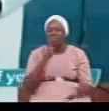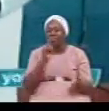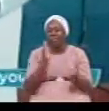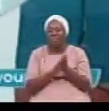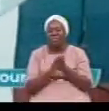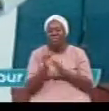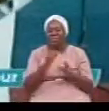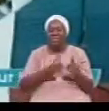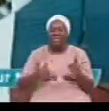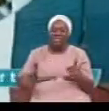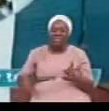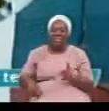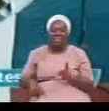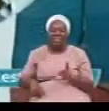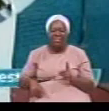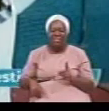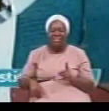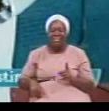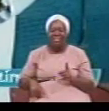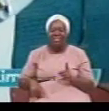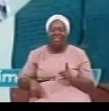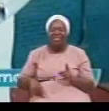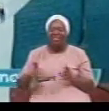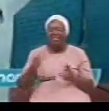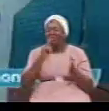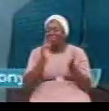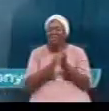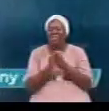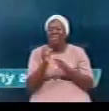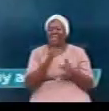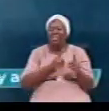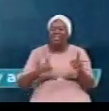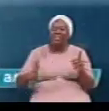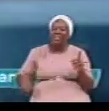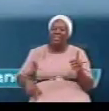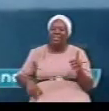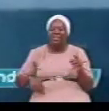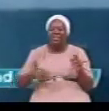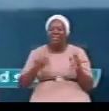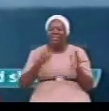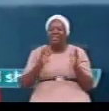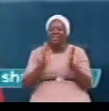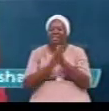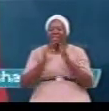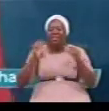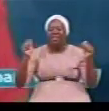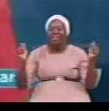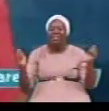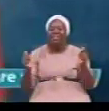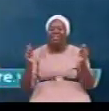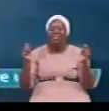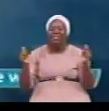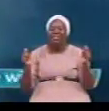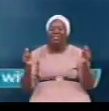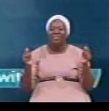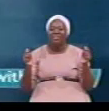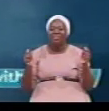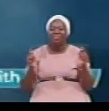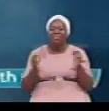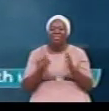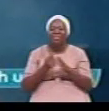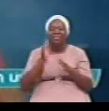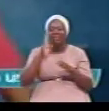Praise the Lord. Hallelujah. Praise the Lord. Hallelujah. Hallelujah. It shall